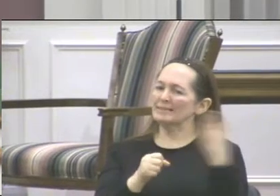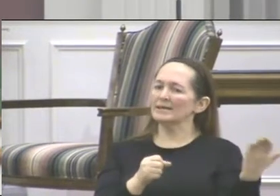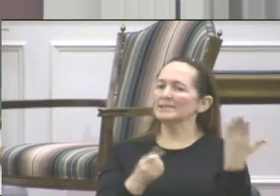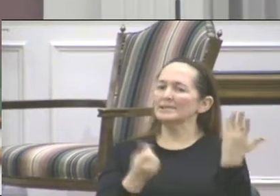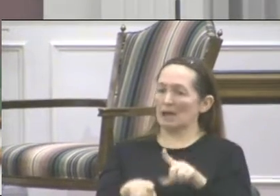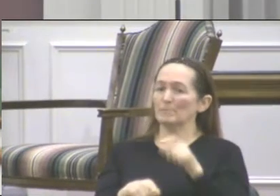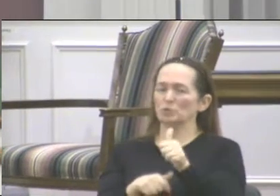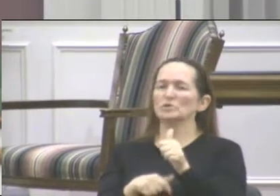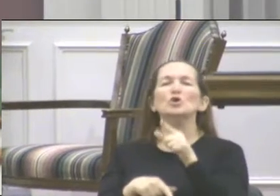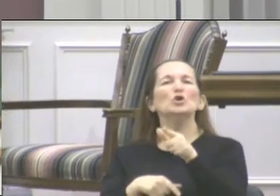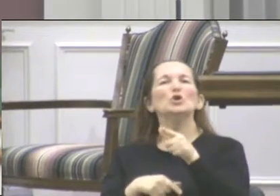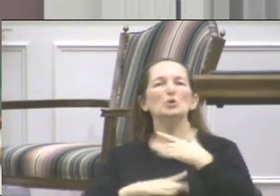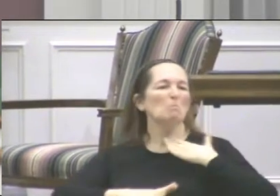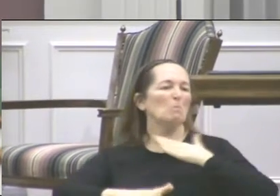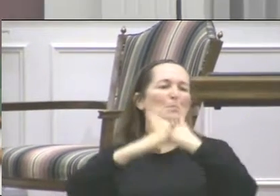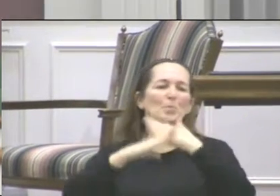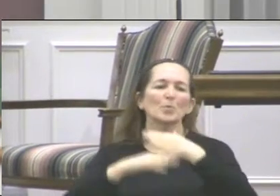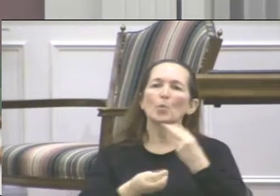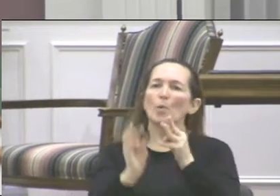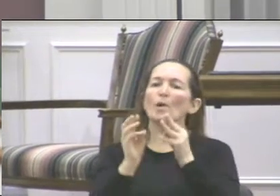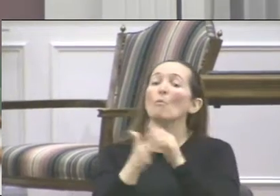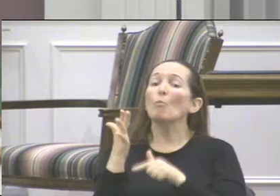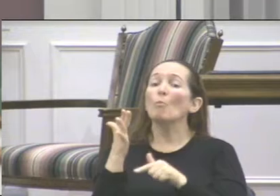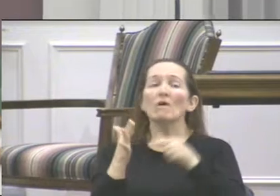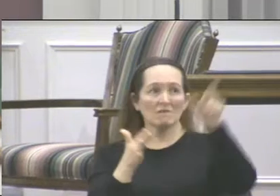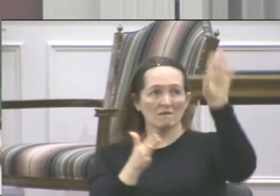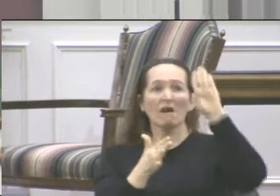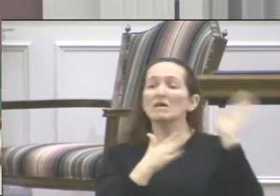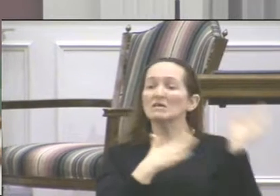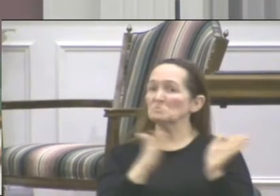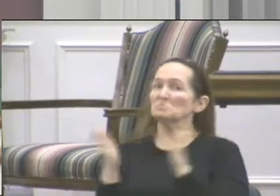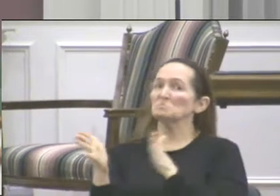way of what God wants to do.